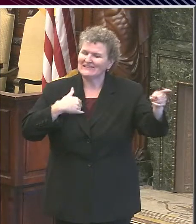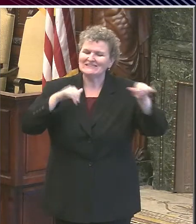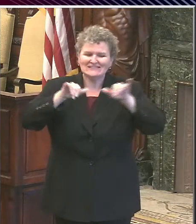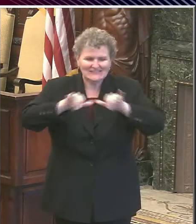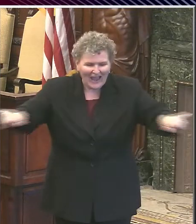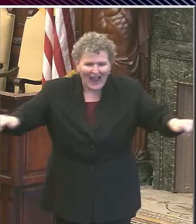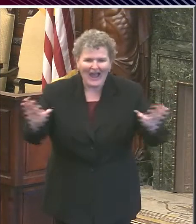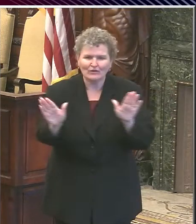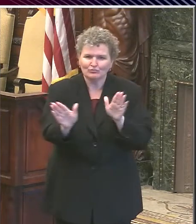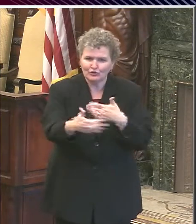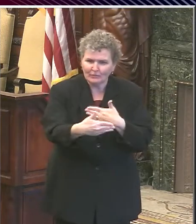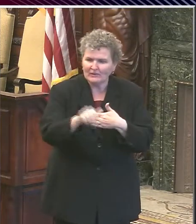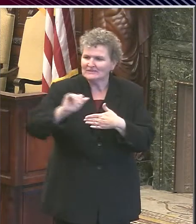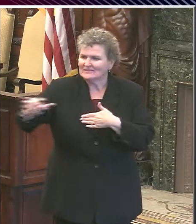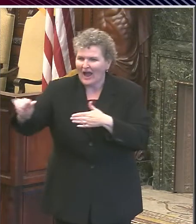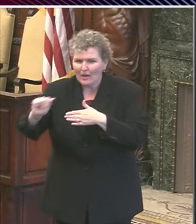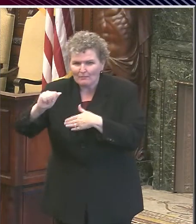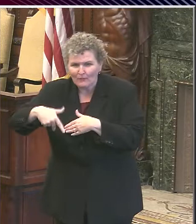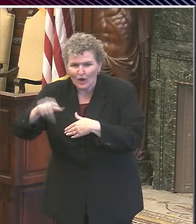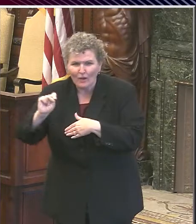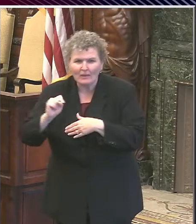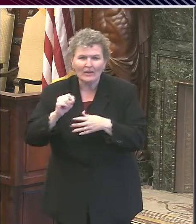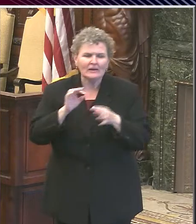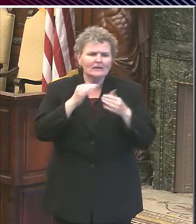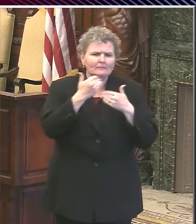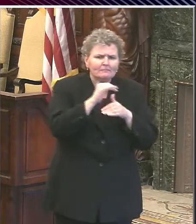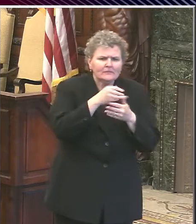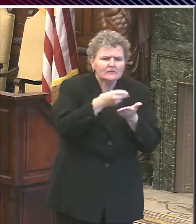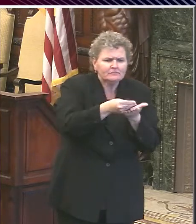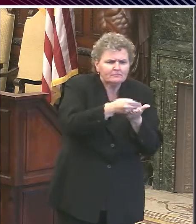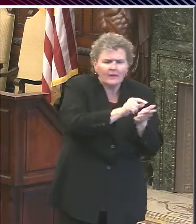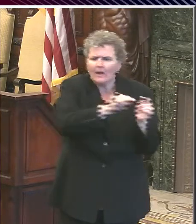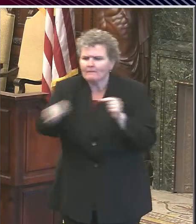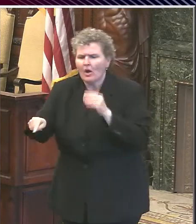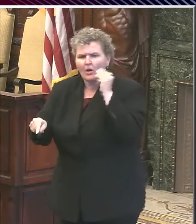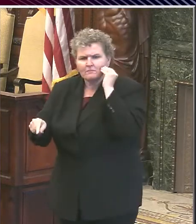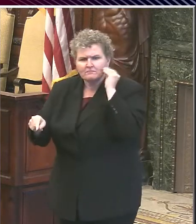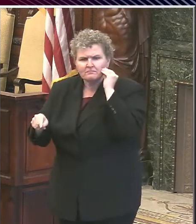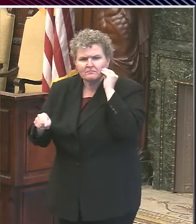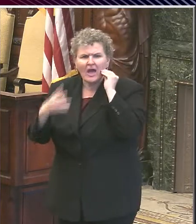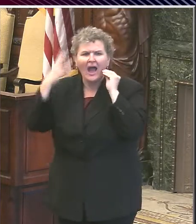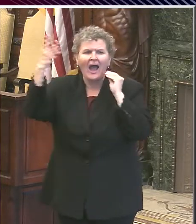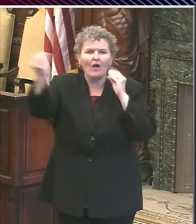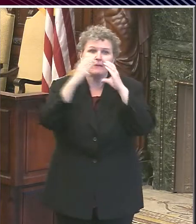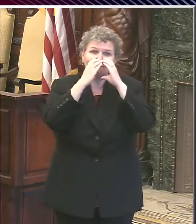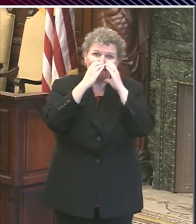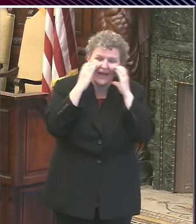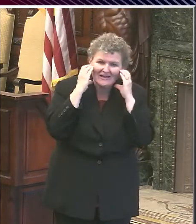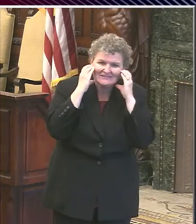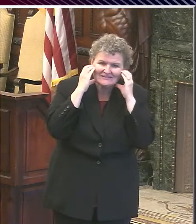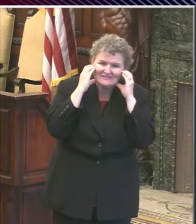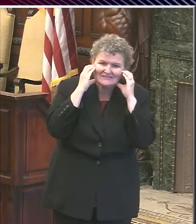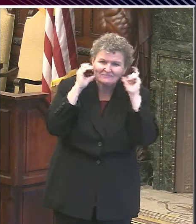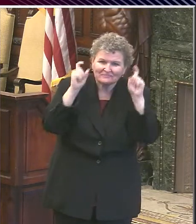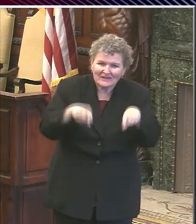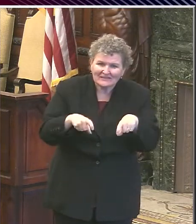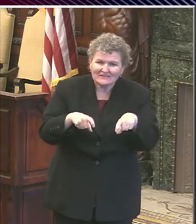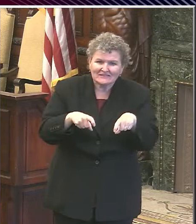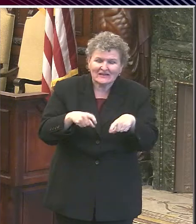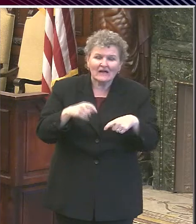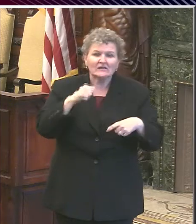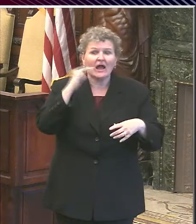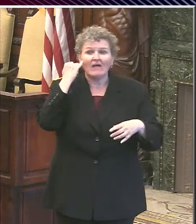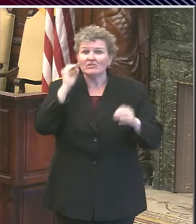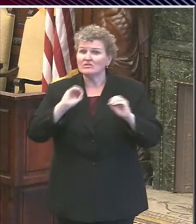for essential errands. And wear a mask when you're around anyone else. Otherwise, this outbreak could grow quickly, and it could threaten the rest of the